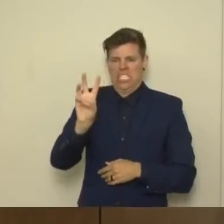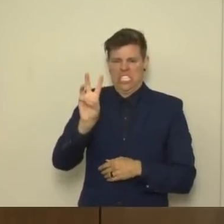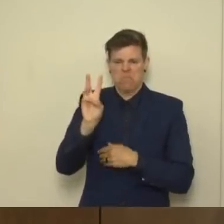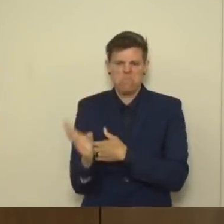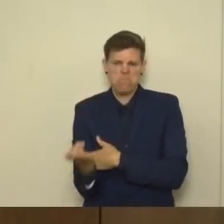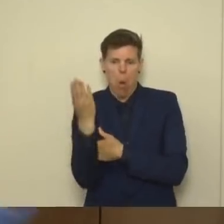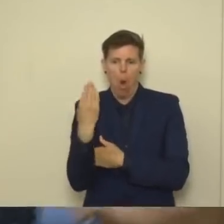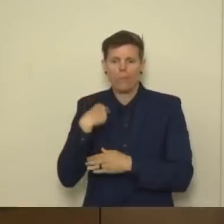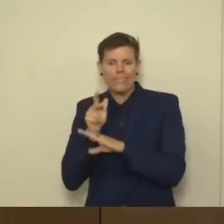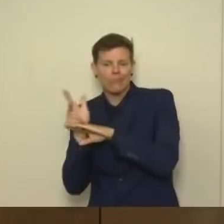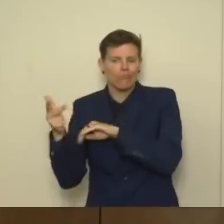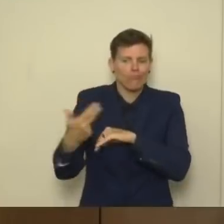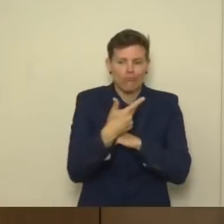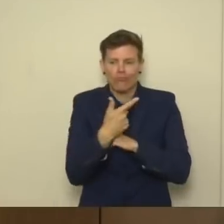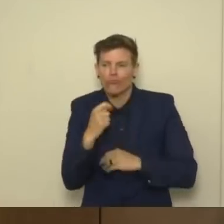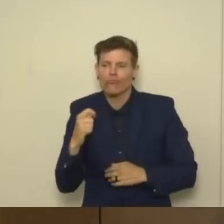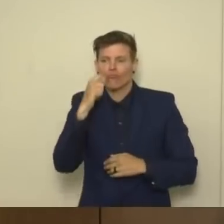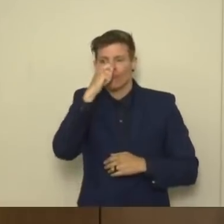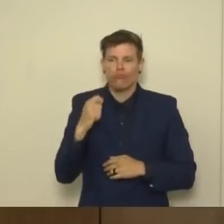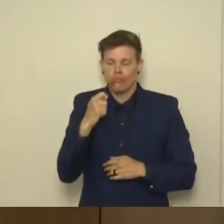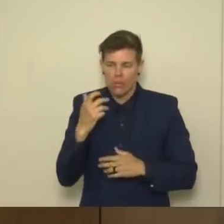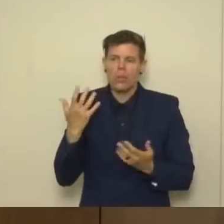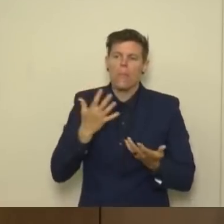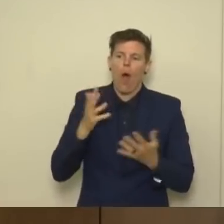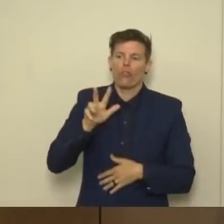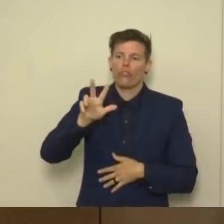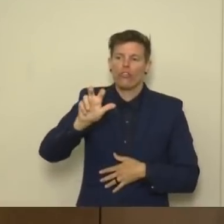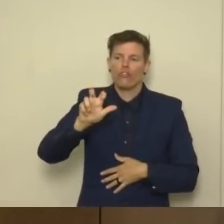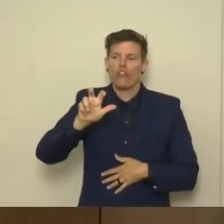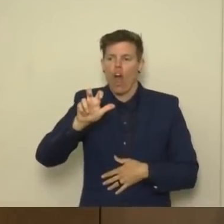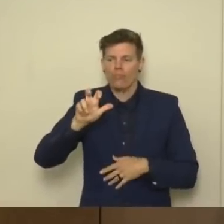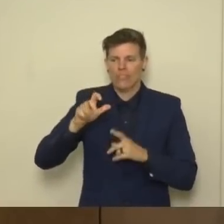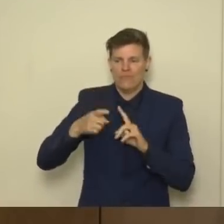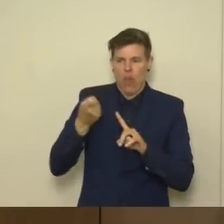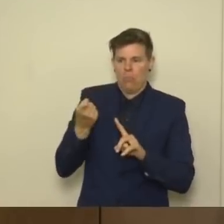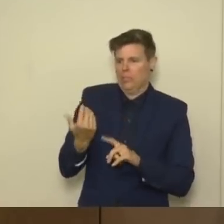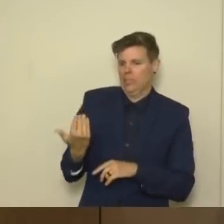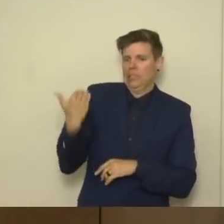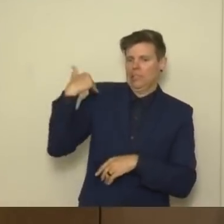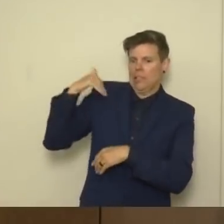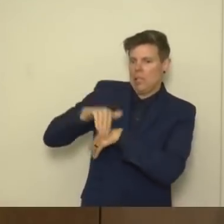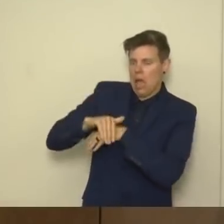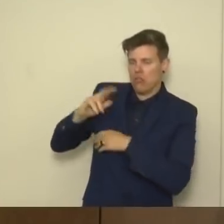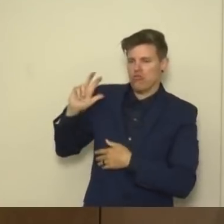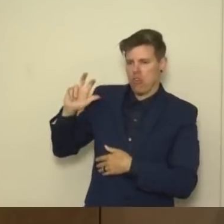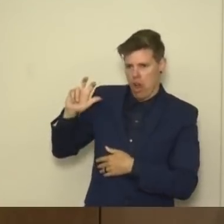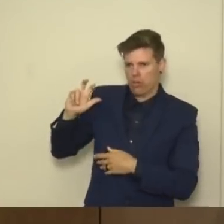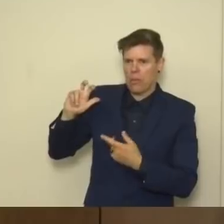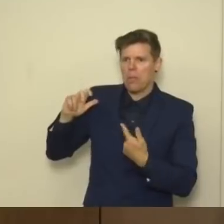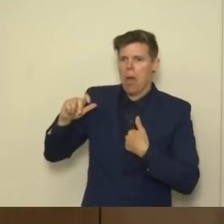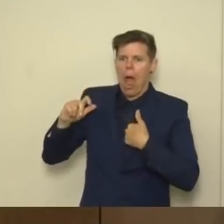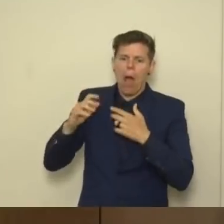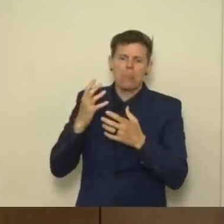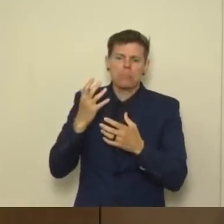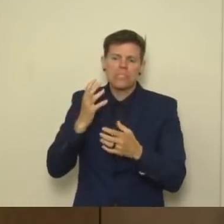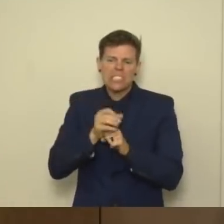but we get the overnight results from the day before, and all the samples run around 6 in the morning.